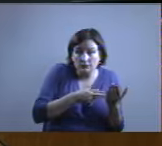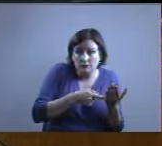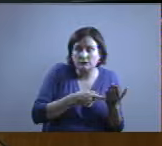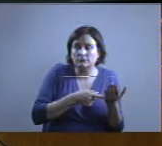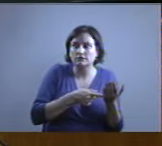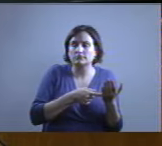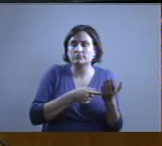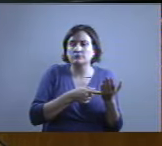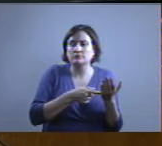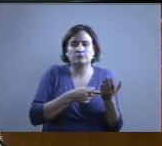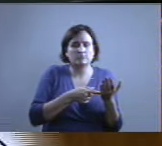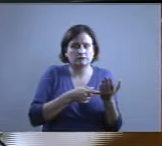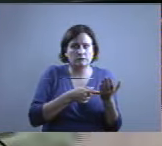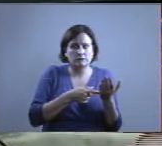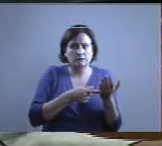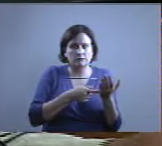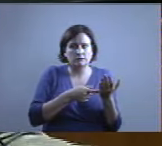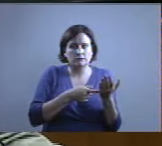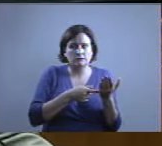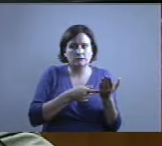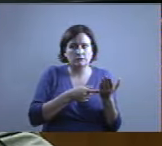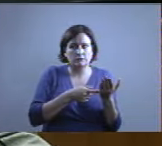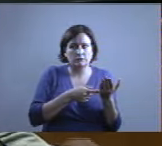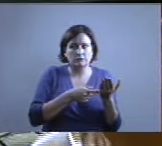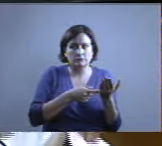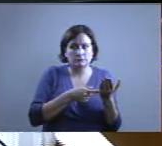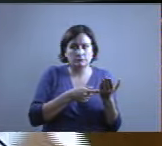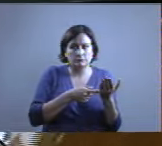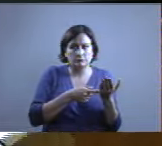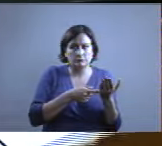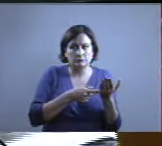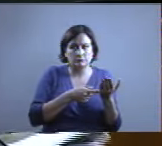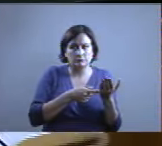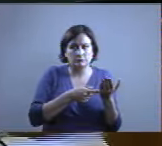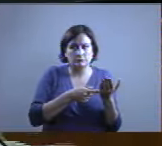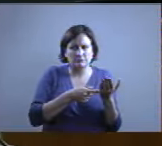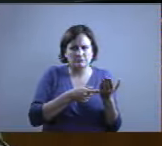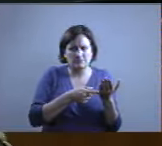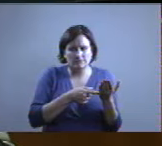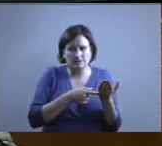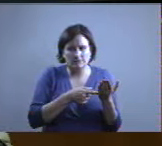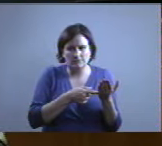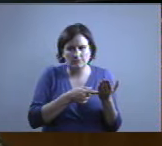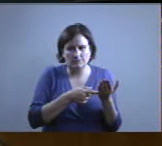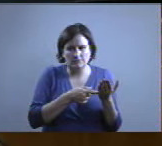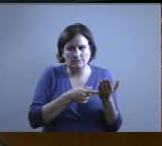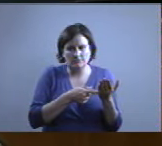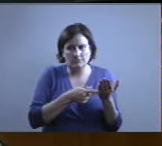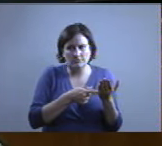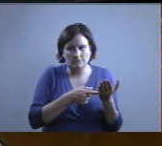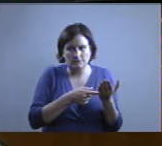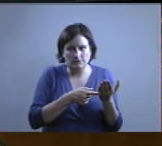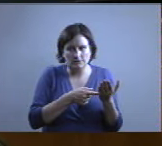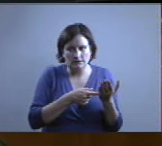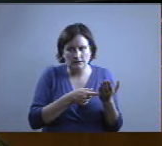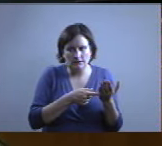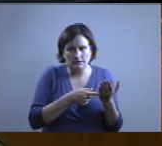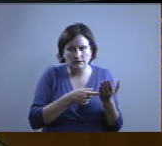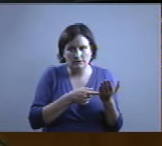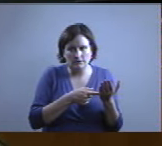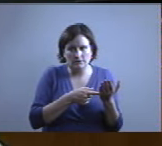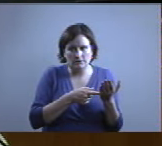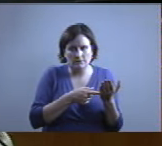action and strikes of the same, if not greater proportion than those last